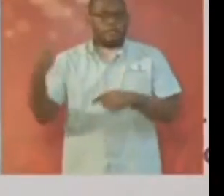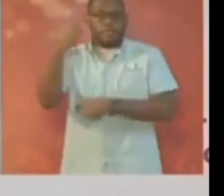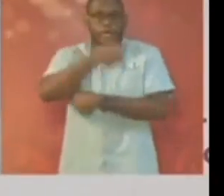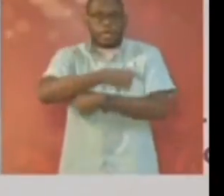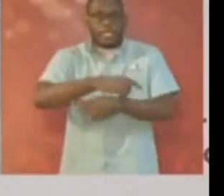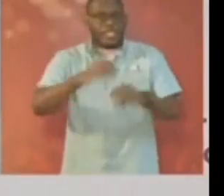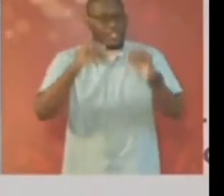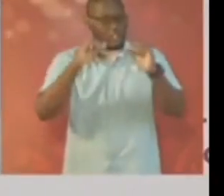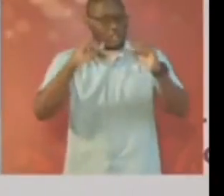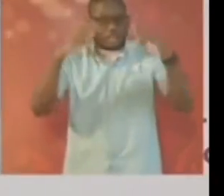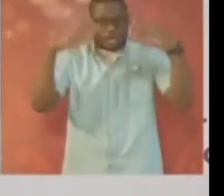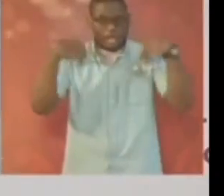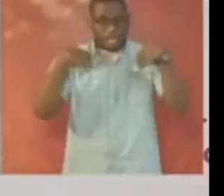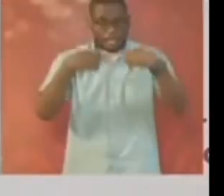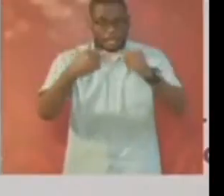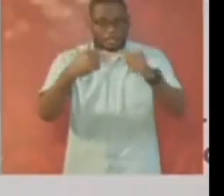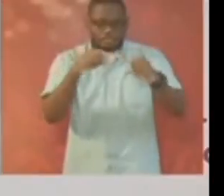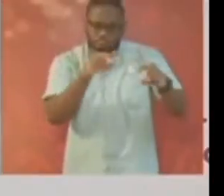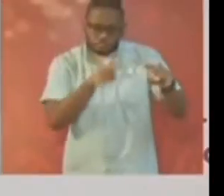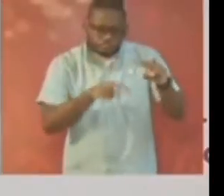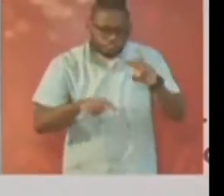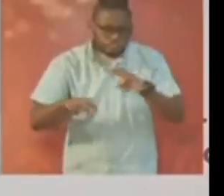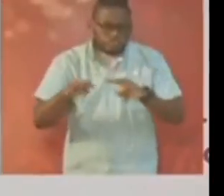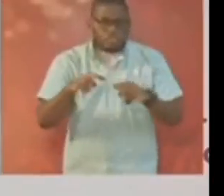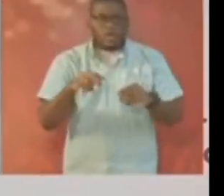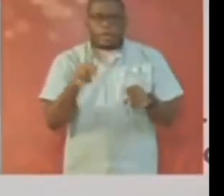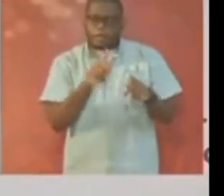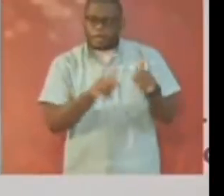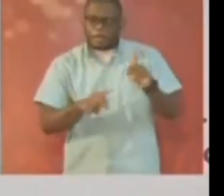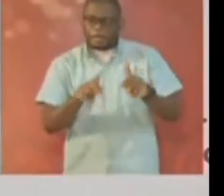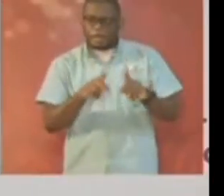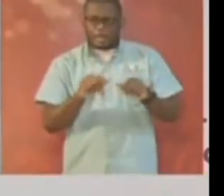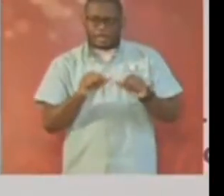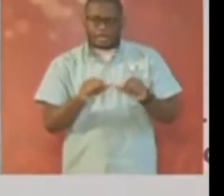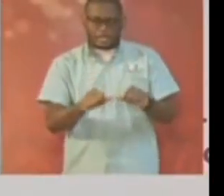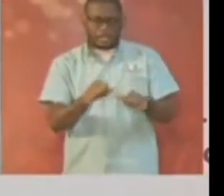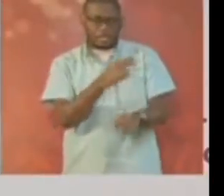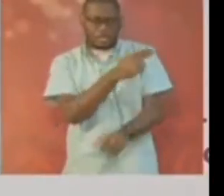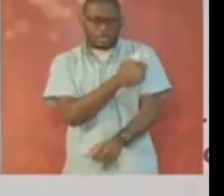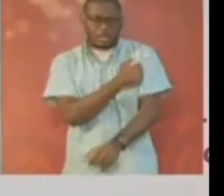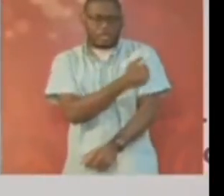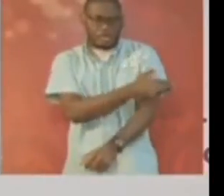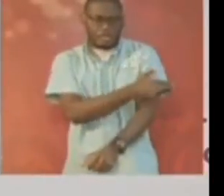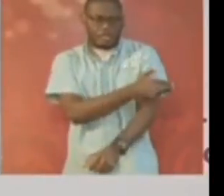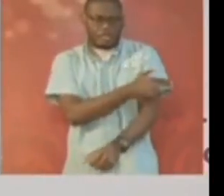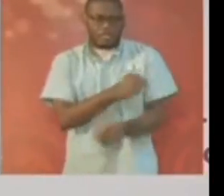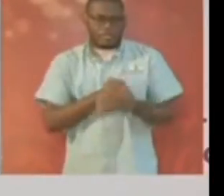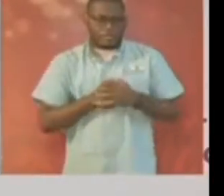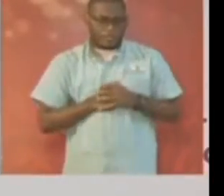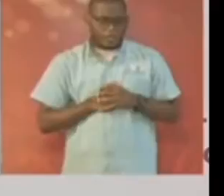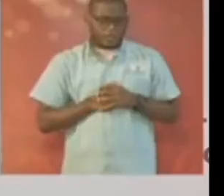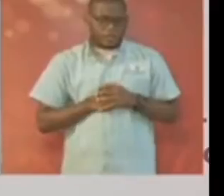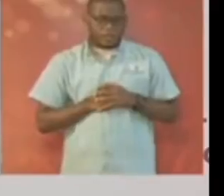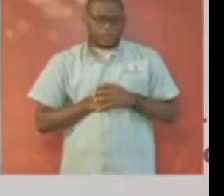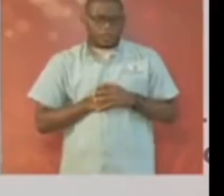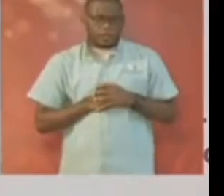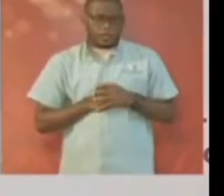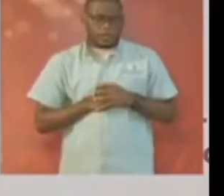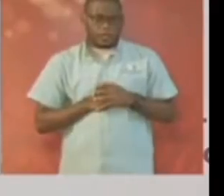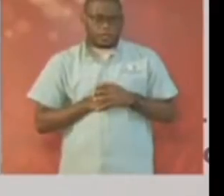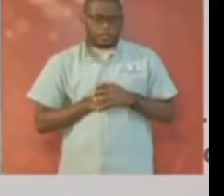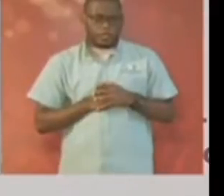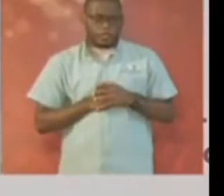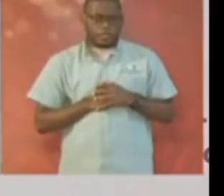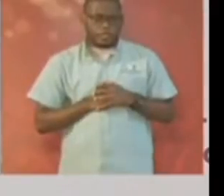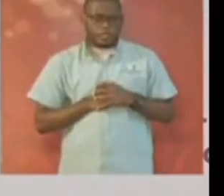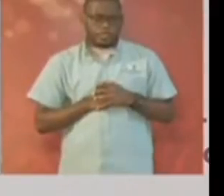the percentage occupancy and the number of patients in each of the operationalized facilities under the parallel healthcare